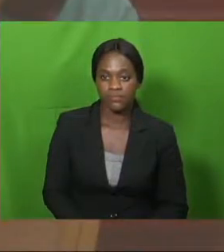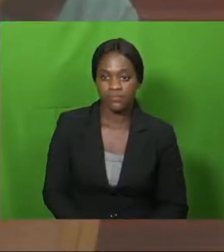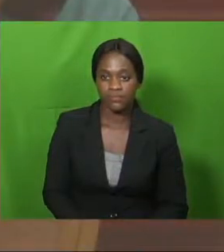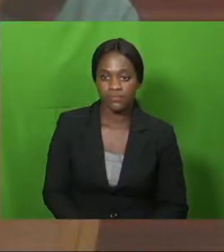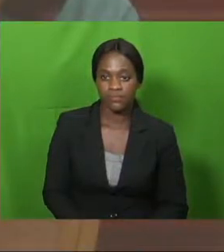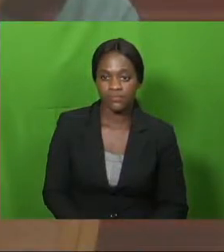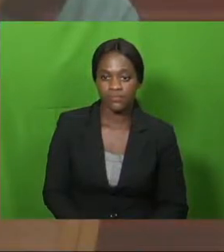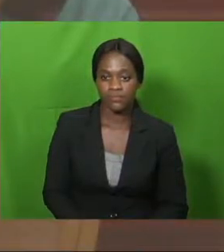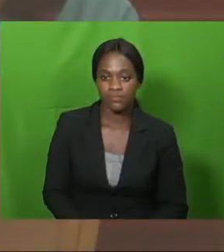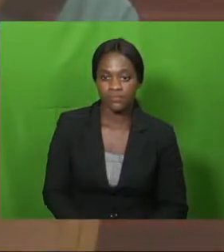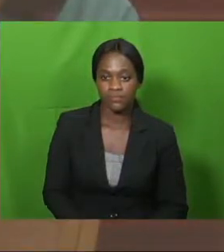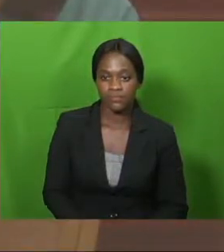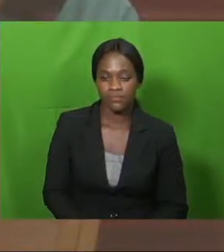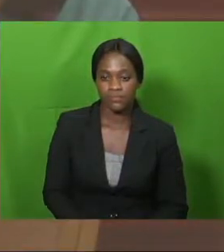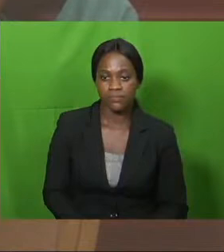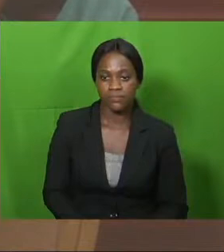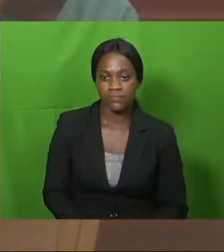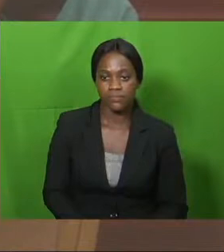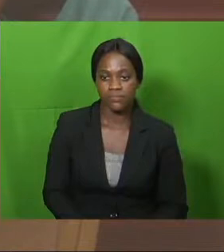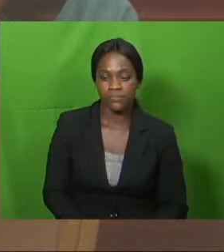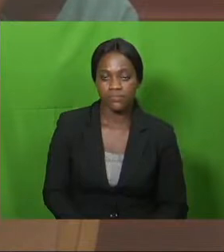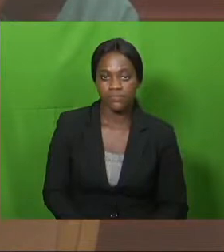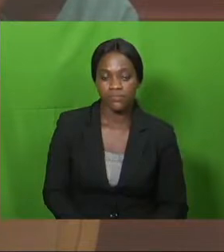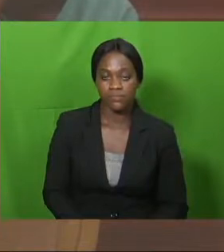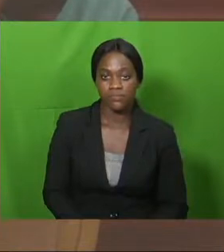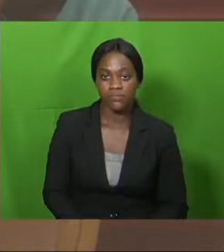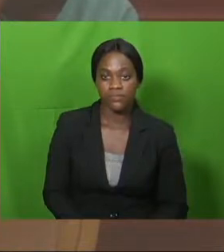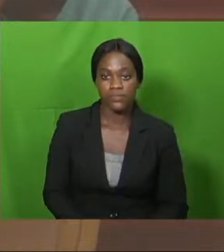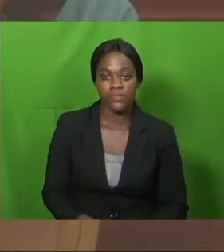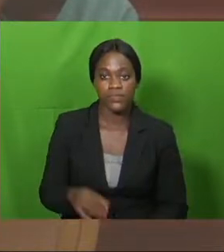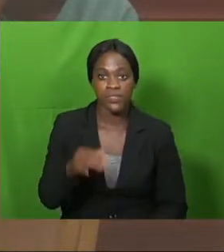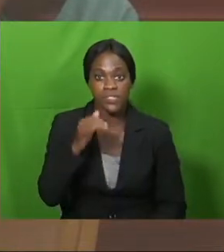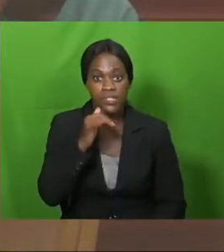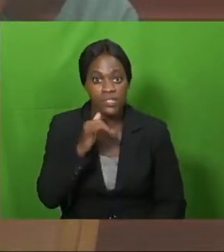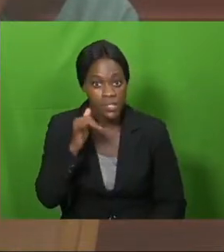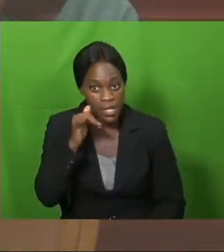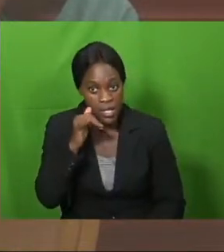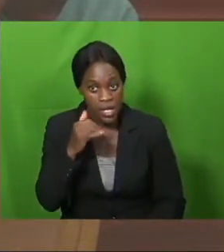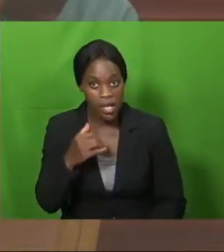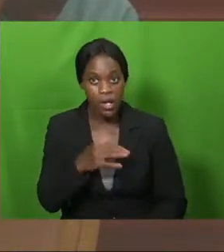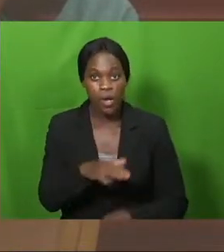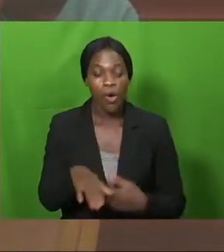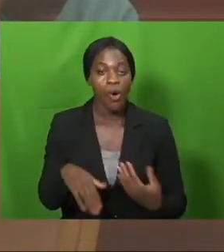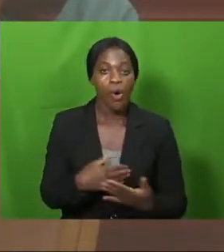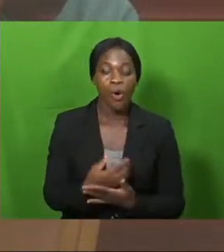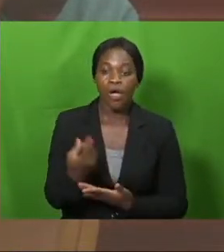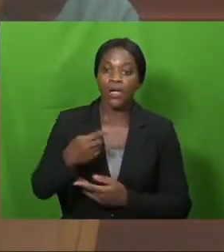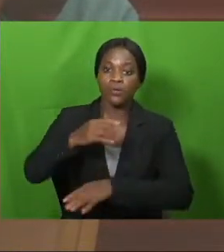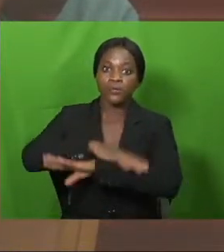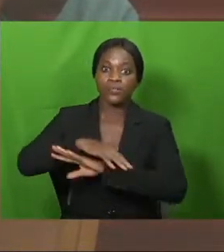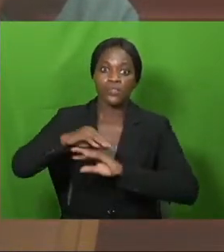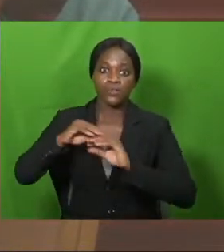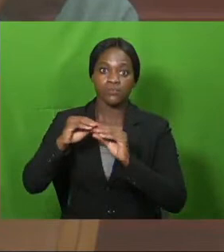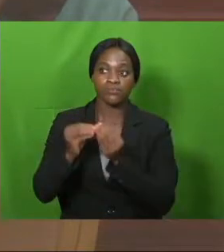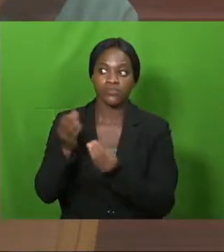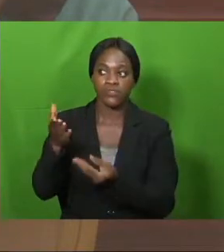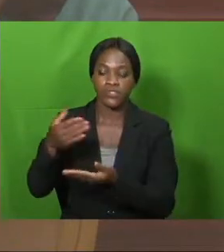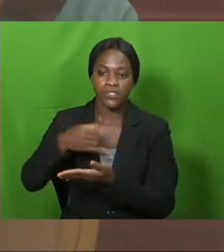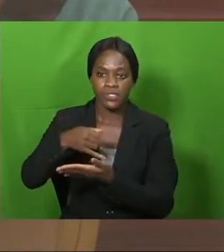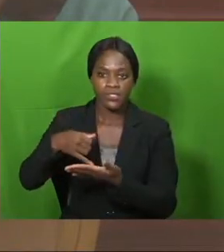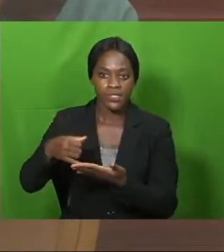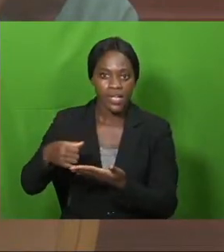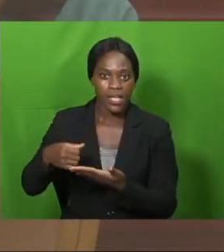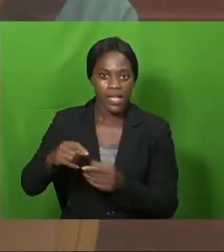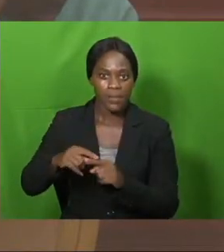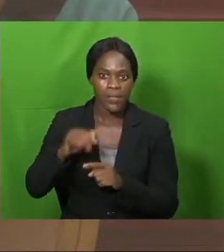It's not working. Okay, it's working now. Ordinarily, we all come to the table there to write a sign. But yesterday, the